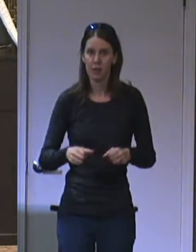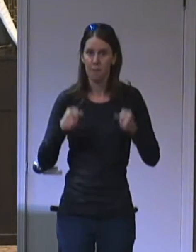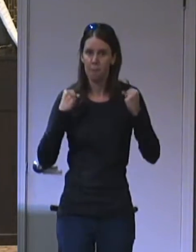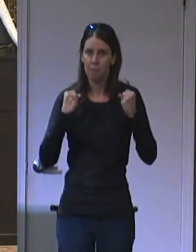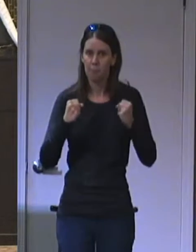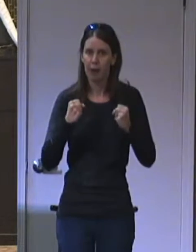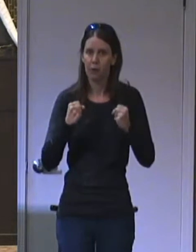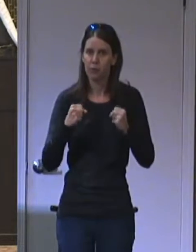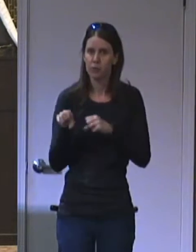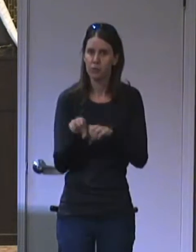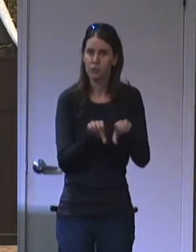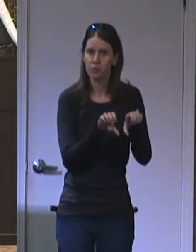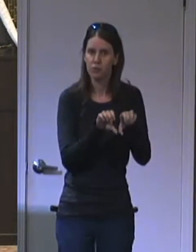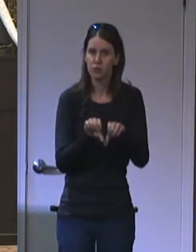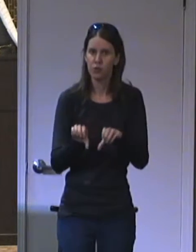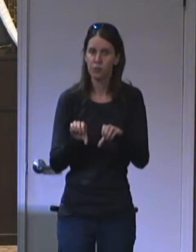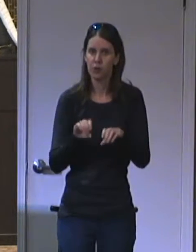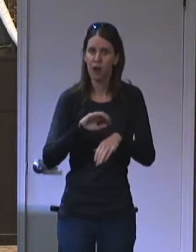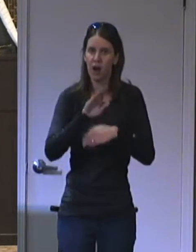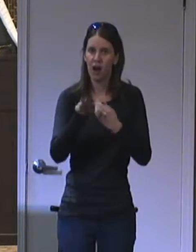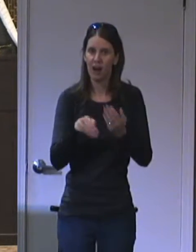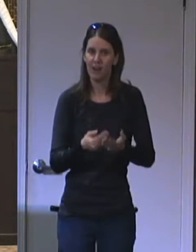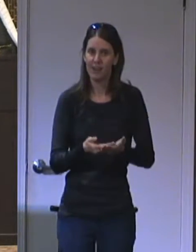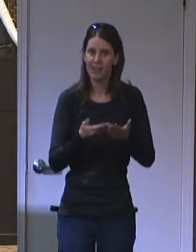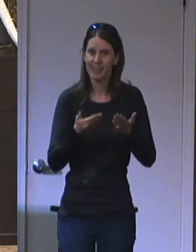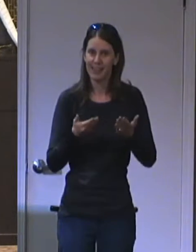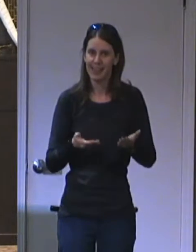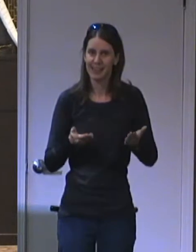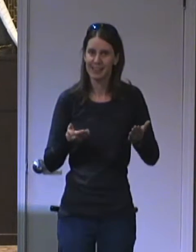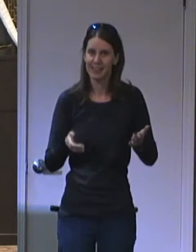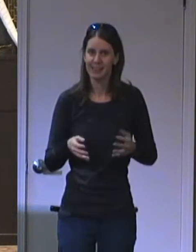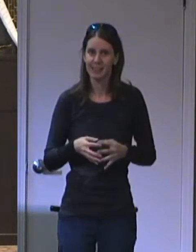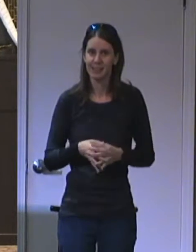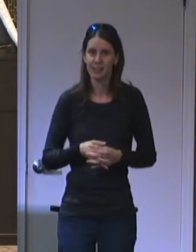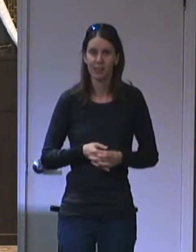Power to do all things.